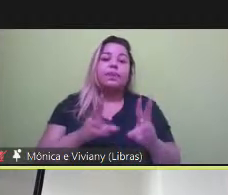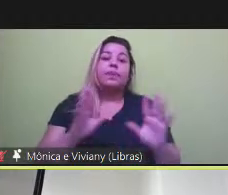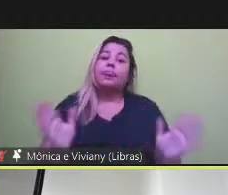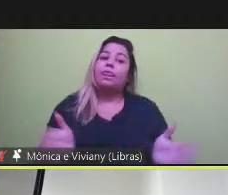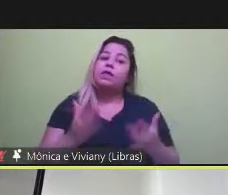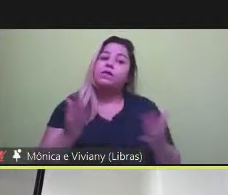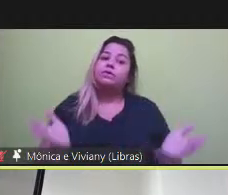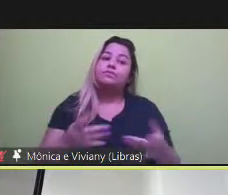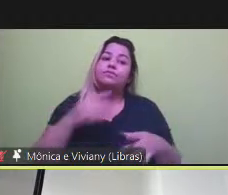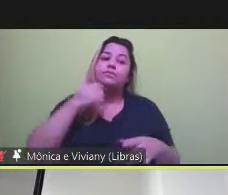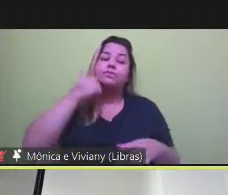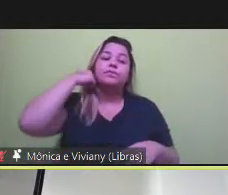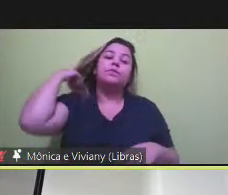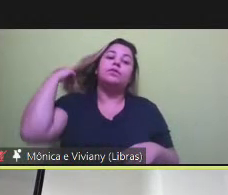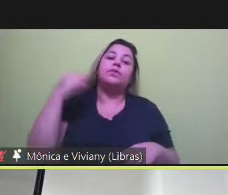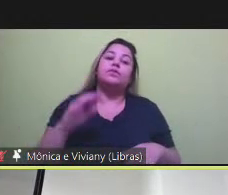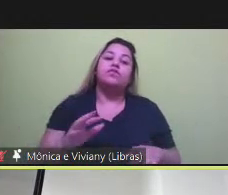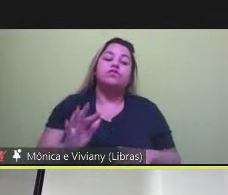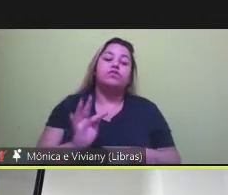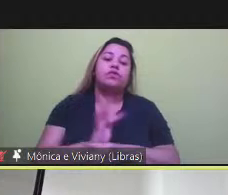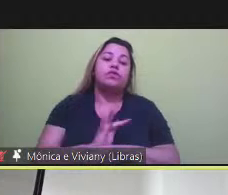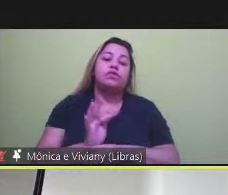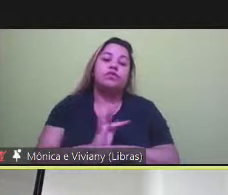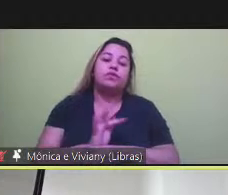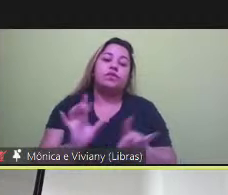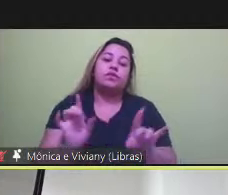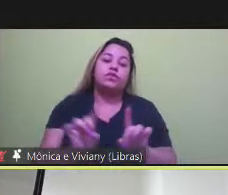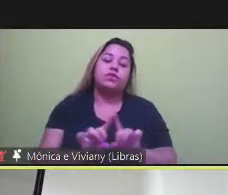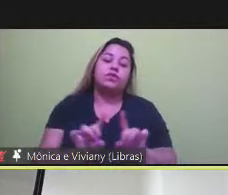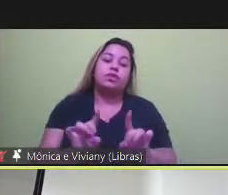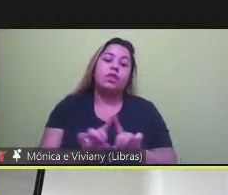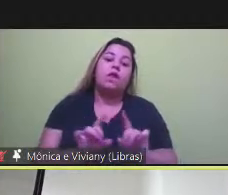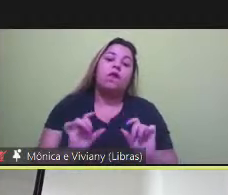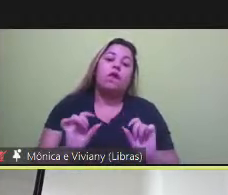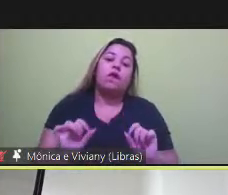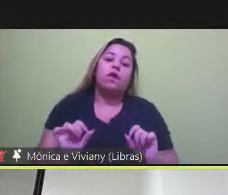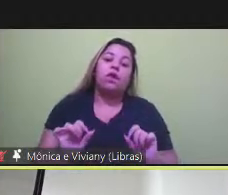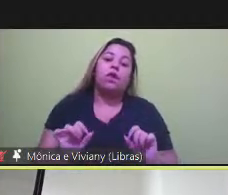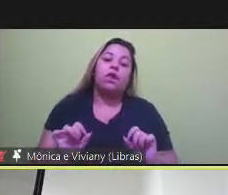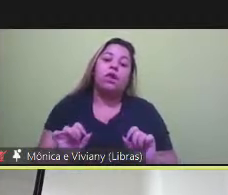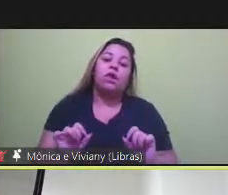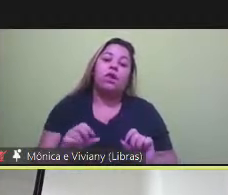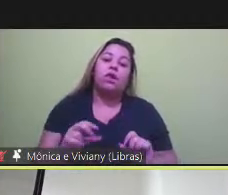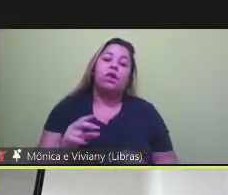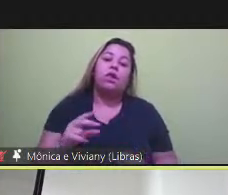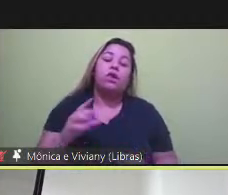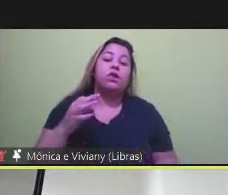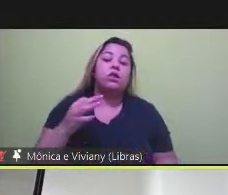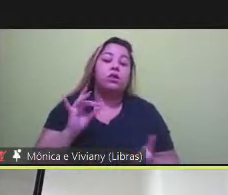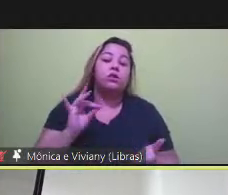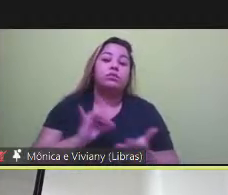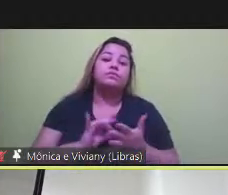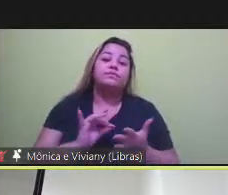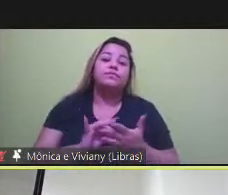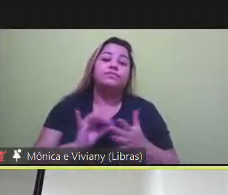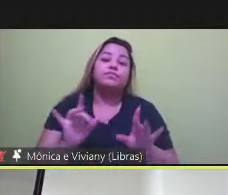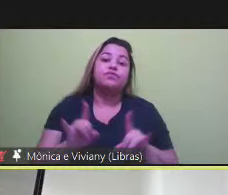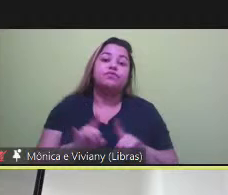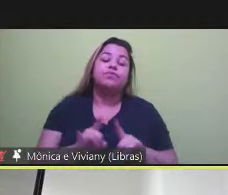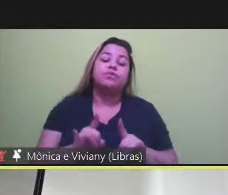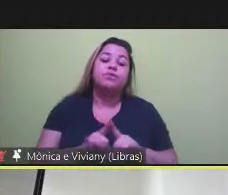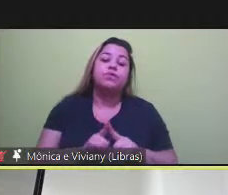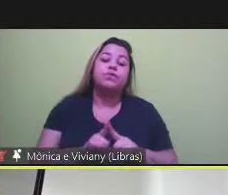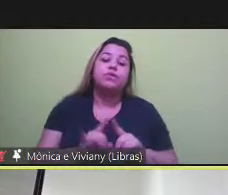tax was to encourage the changing in the ingredients of these drinks. And